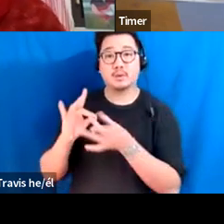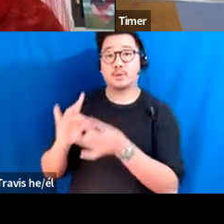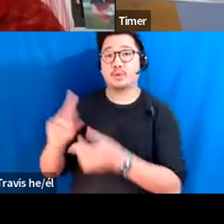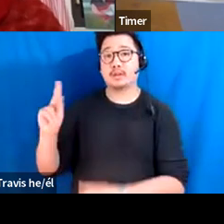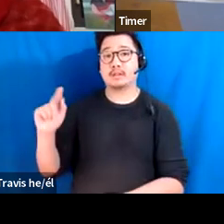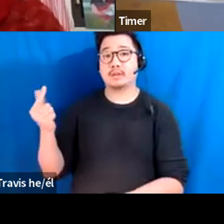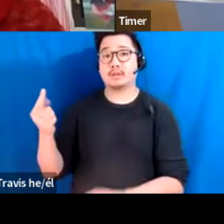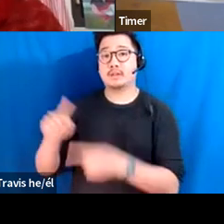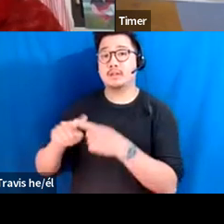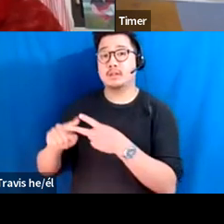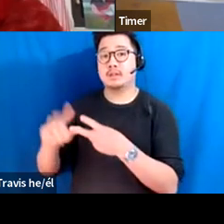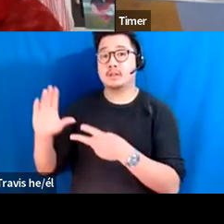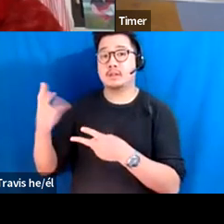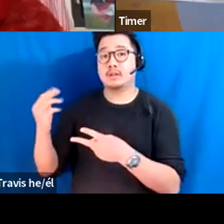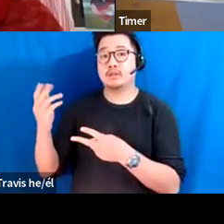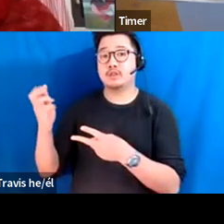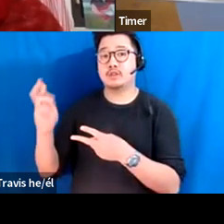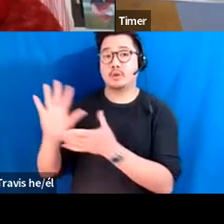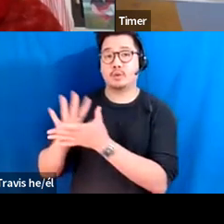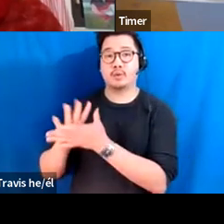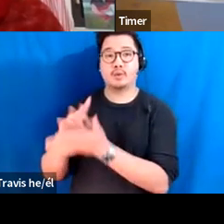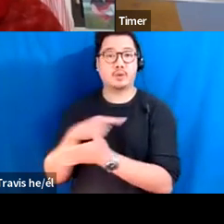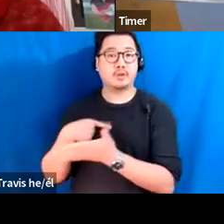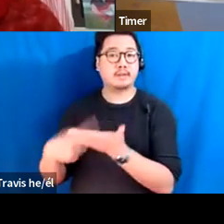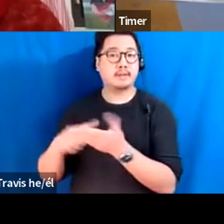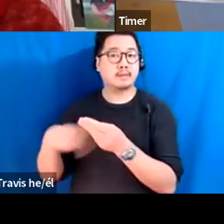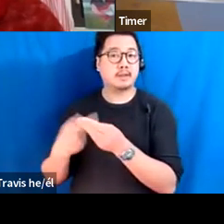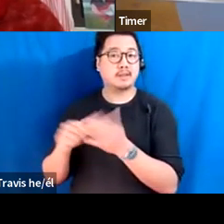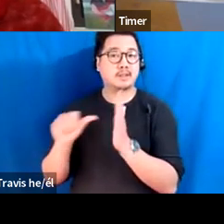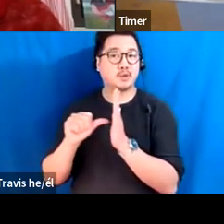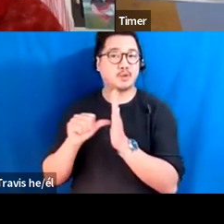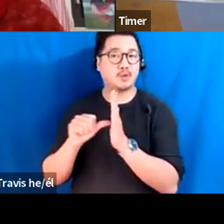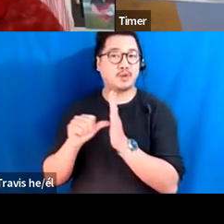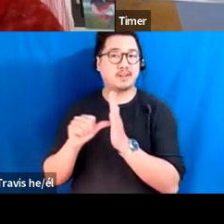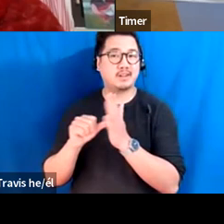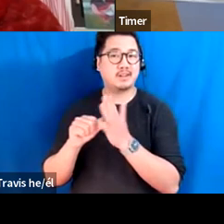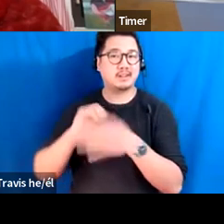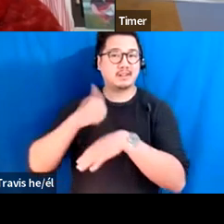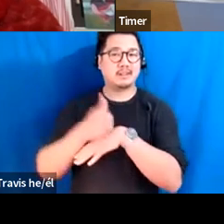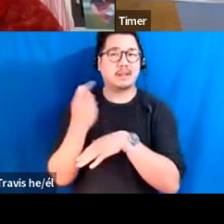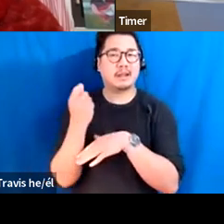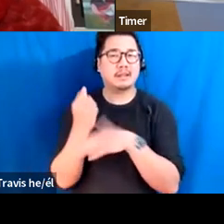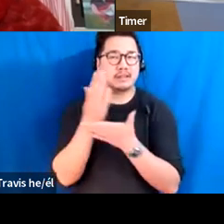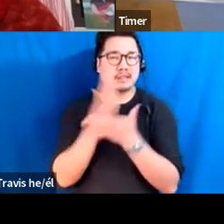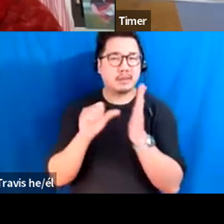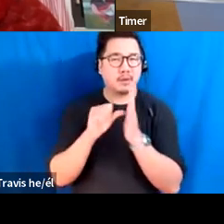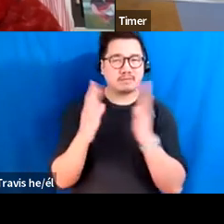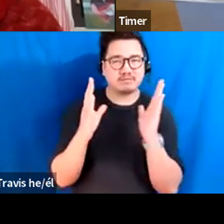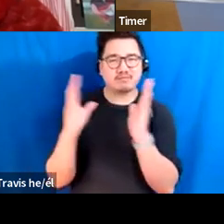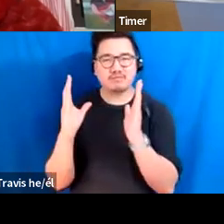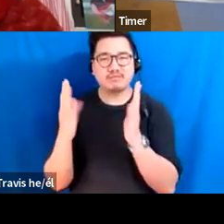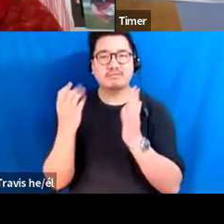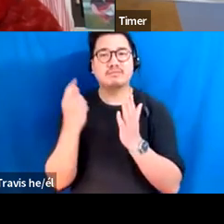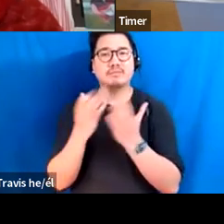trotter schools where we're talking about a great configuration but a grade shift where current